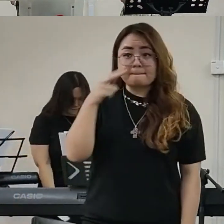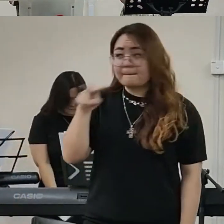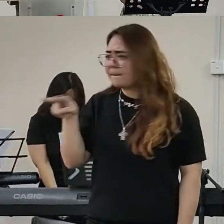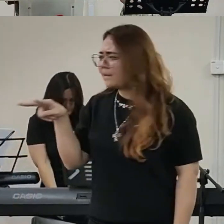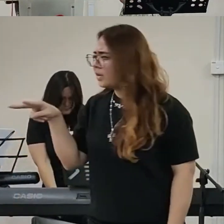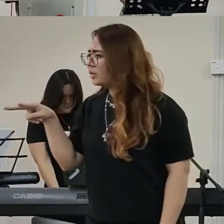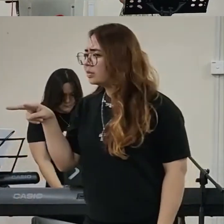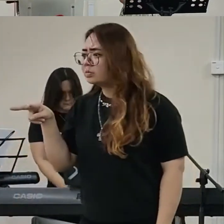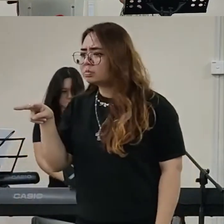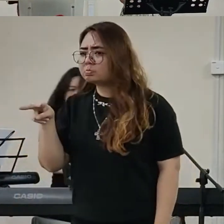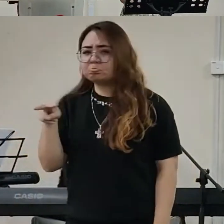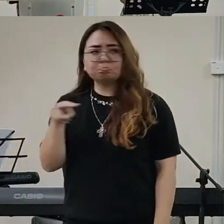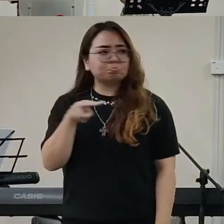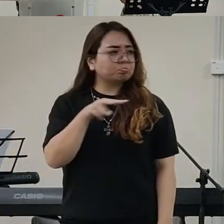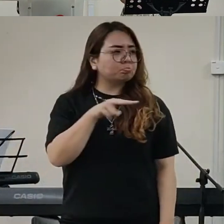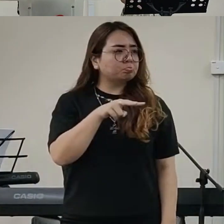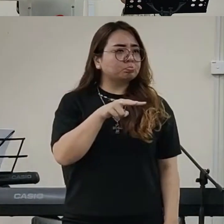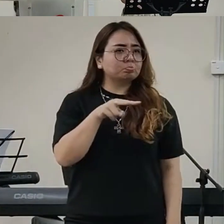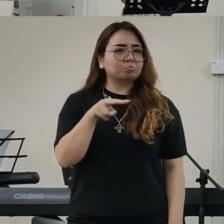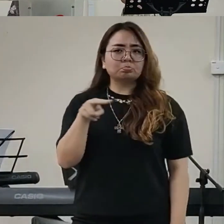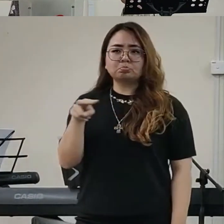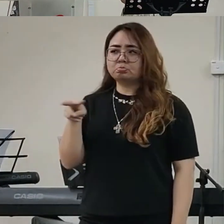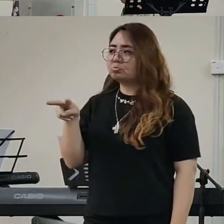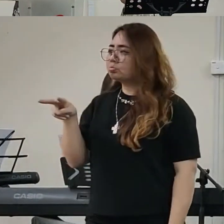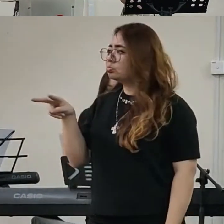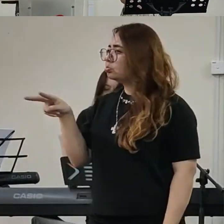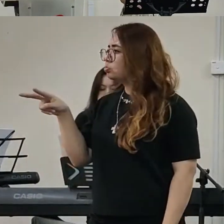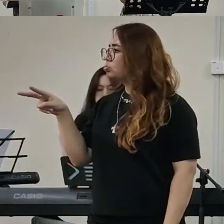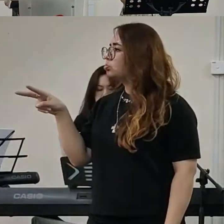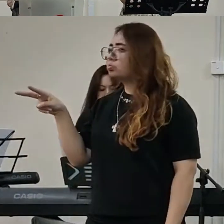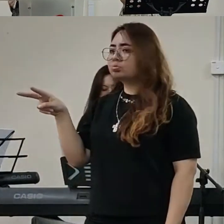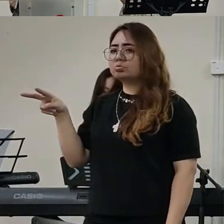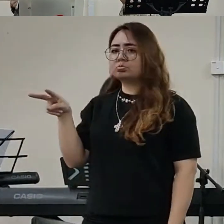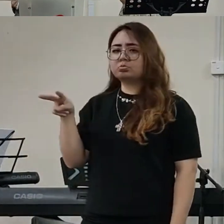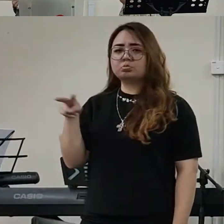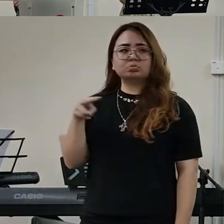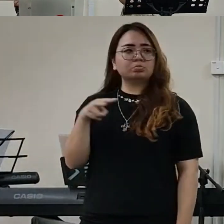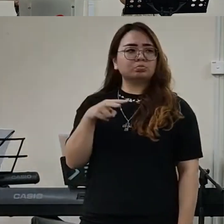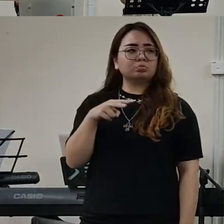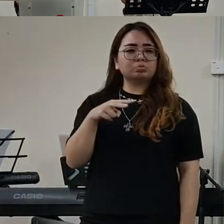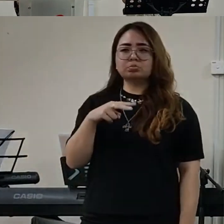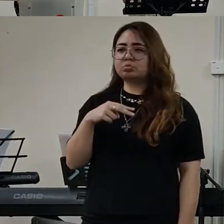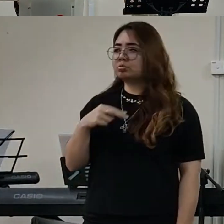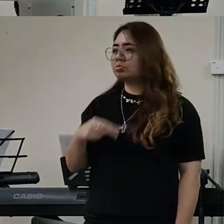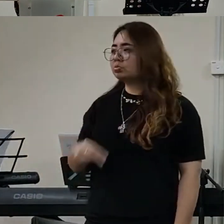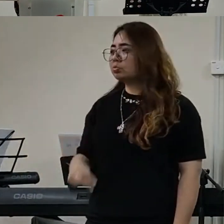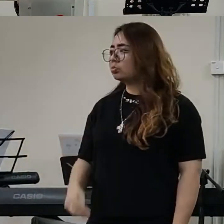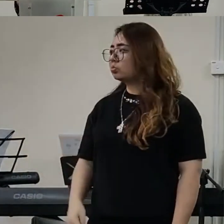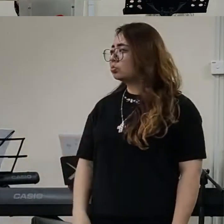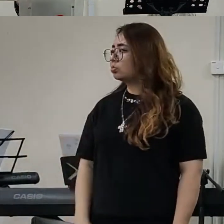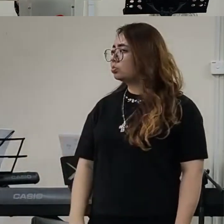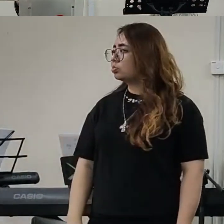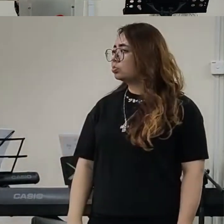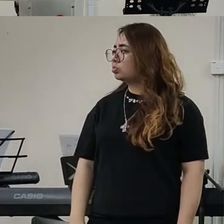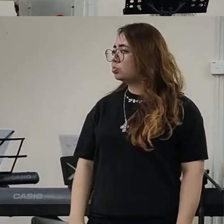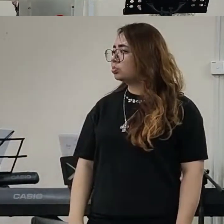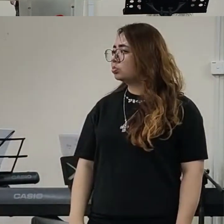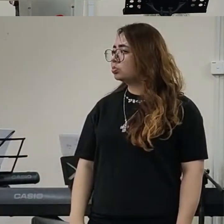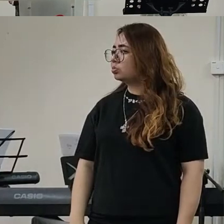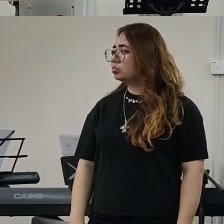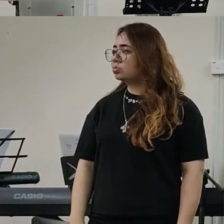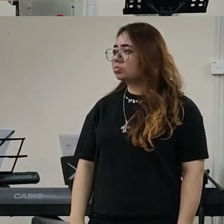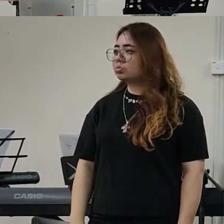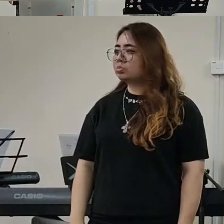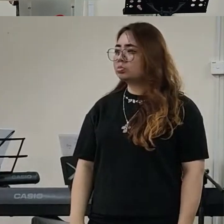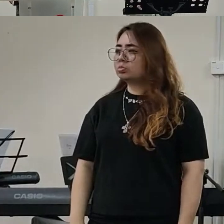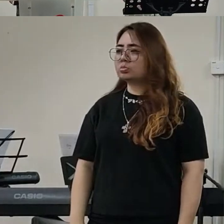Look around. Mother church, look around. You can't look like that. You got to turn your head. What? Then you can look what? Look around. Look around and see. Is there someone